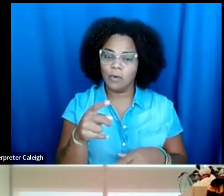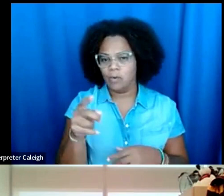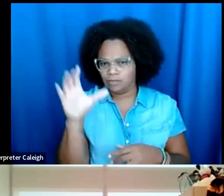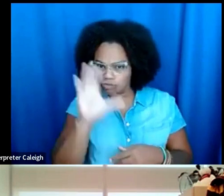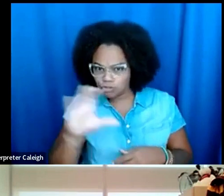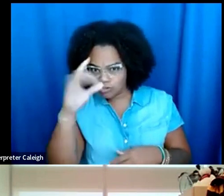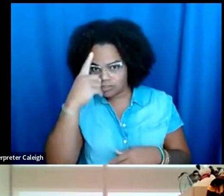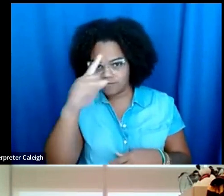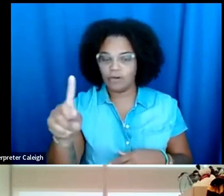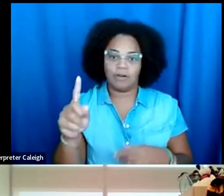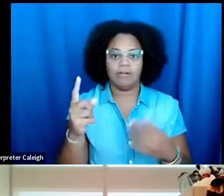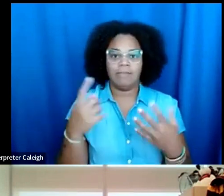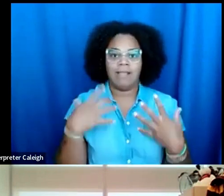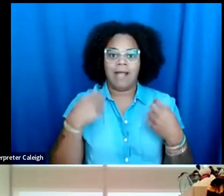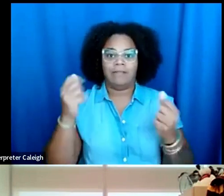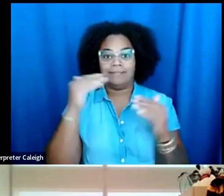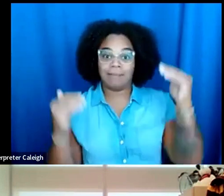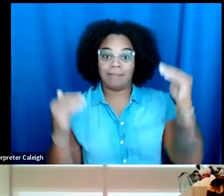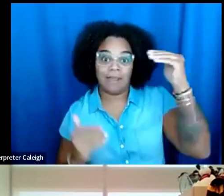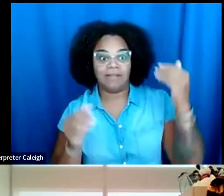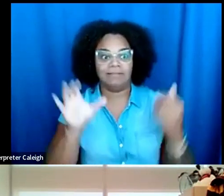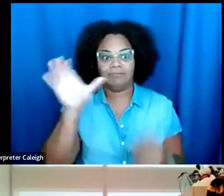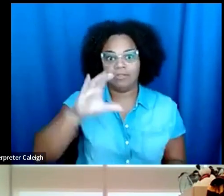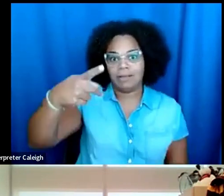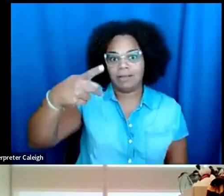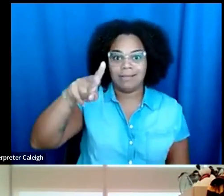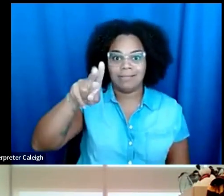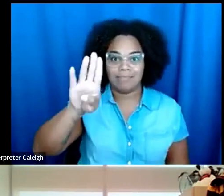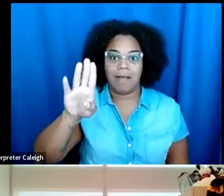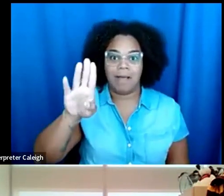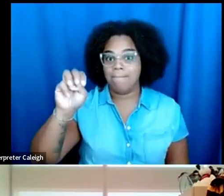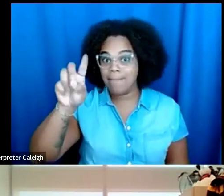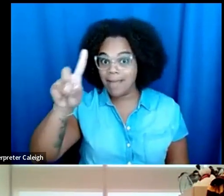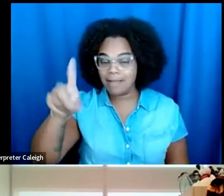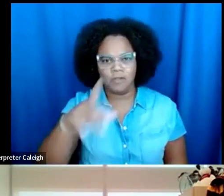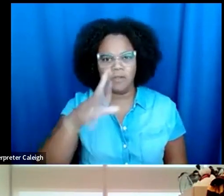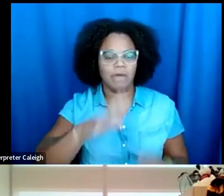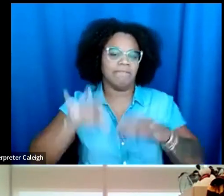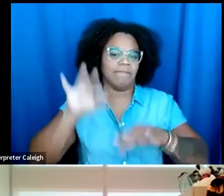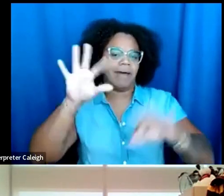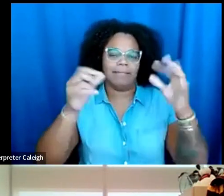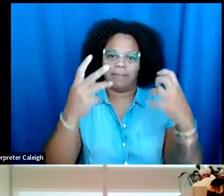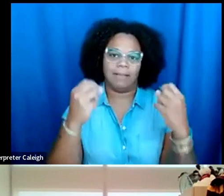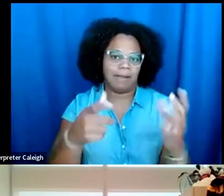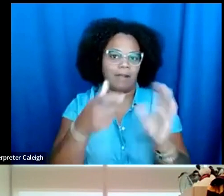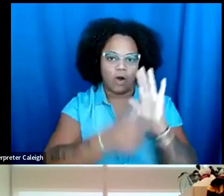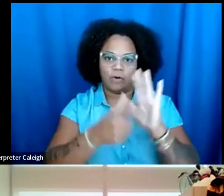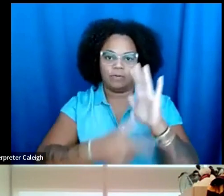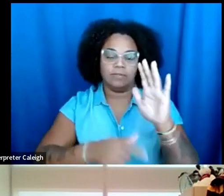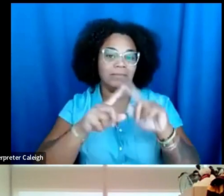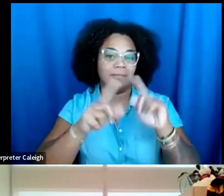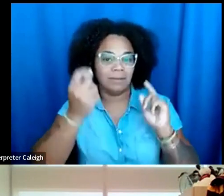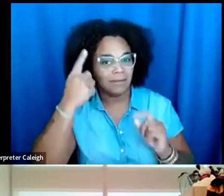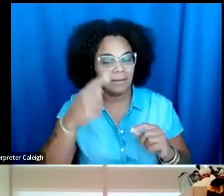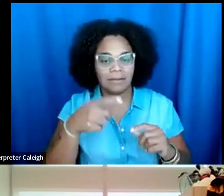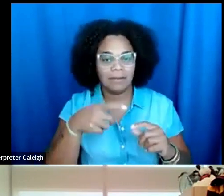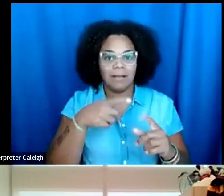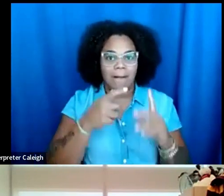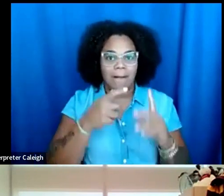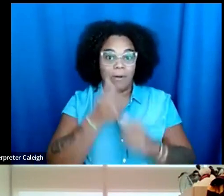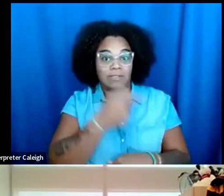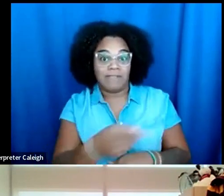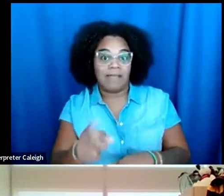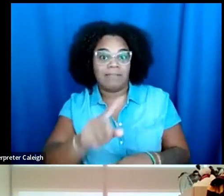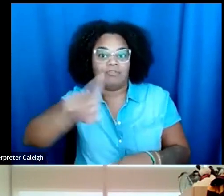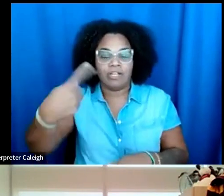on PubMed, you'll find thousands and thousands of articles. And almost all of them are just characterizing health